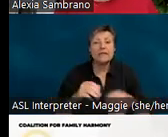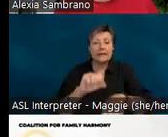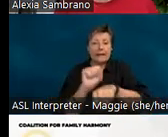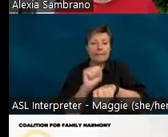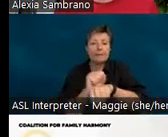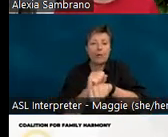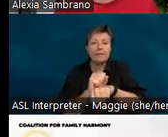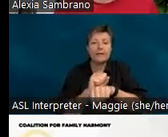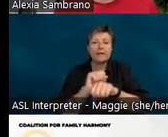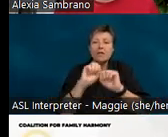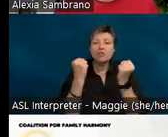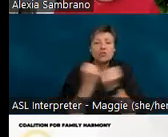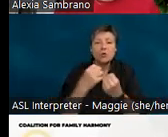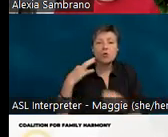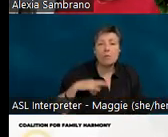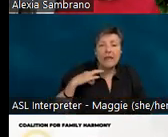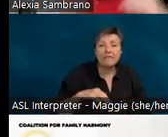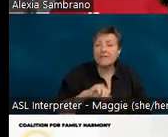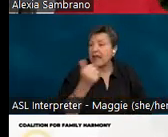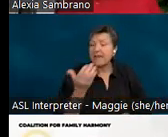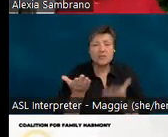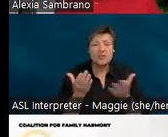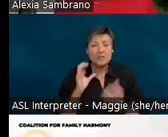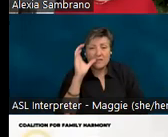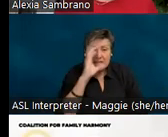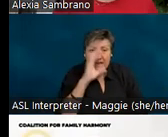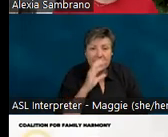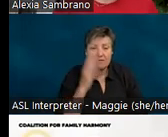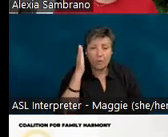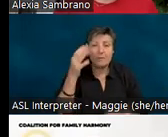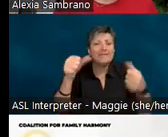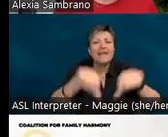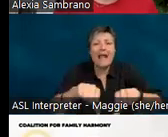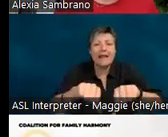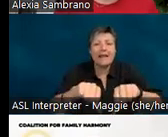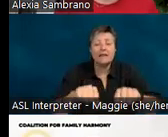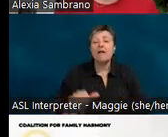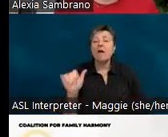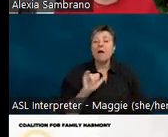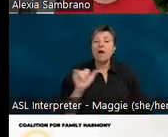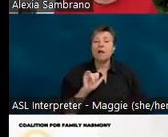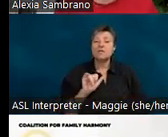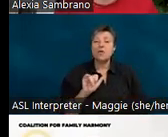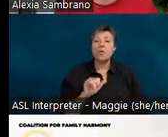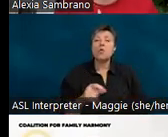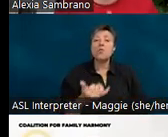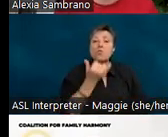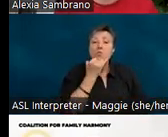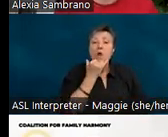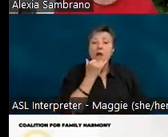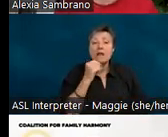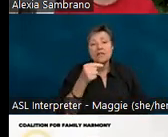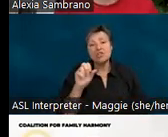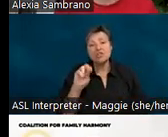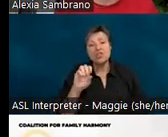other services that they might be seeking. And then on top of that, these incorrect gender markers on identification increase the likelihood that trans and